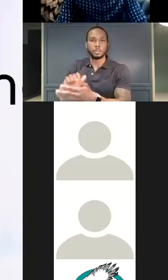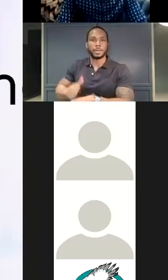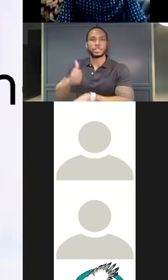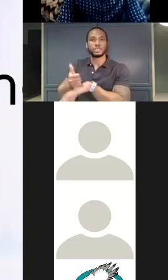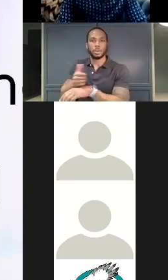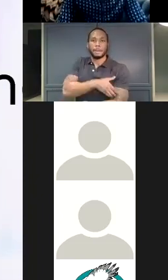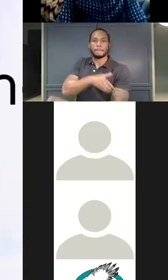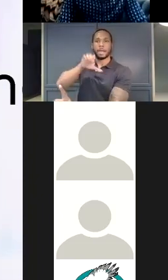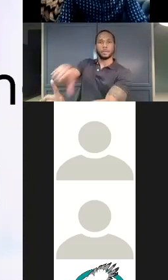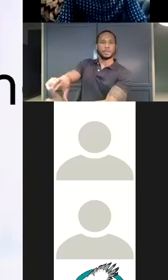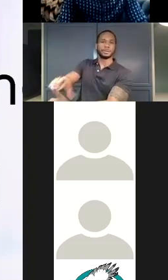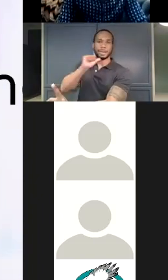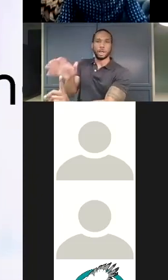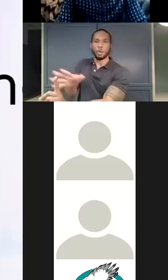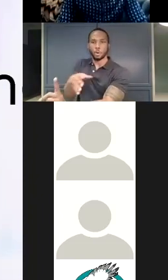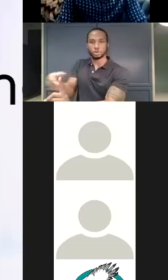own expert. Yeah.